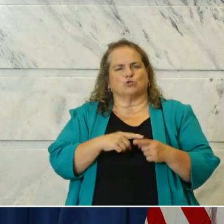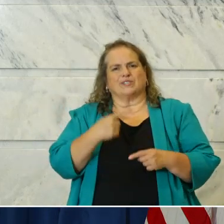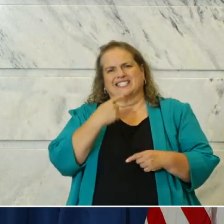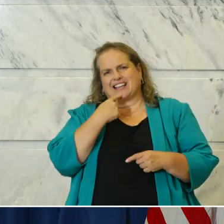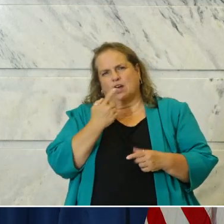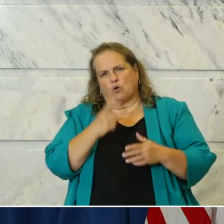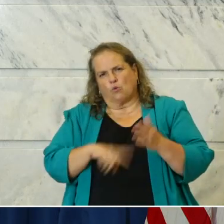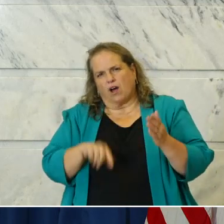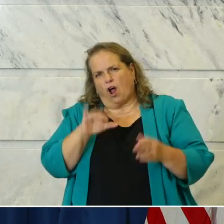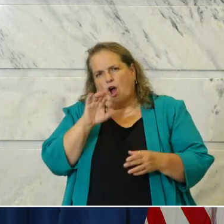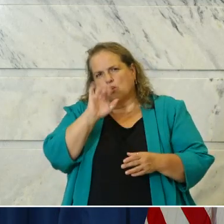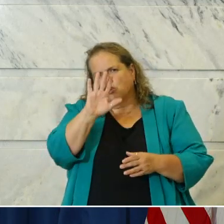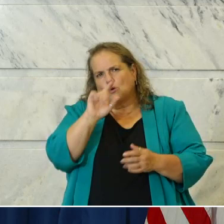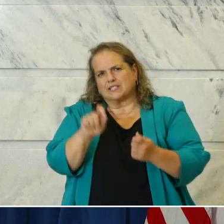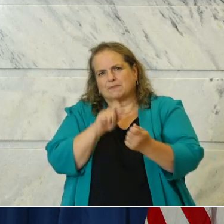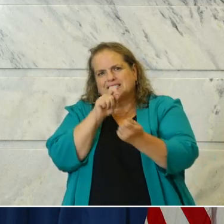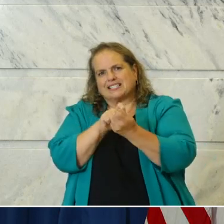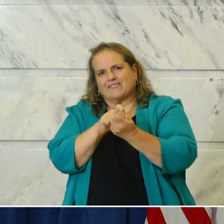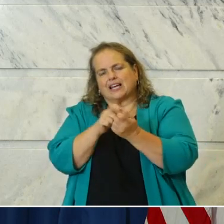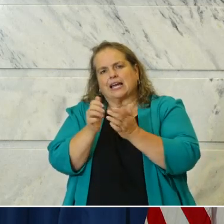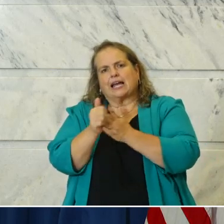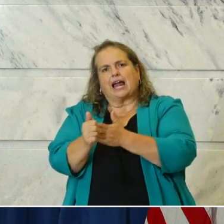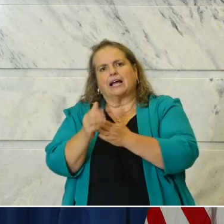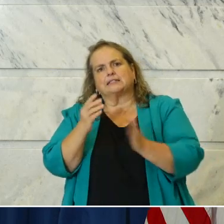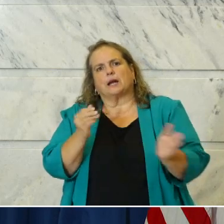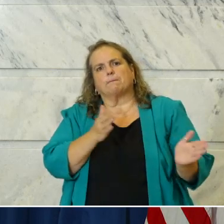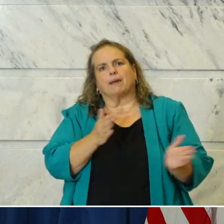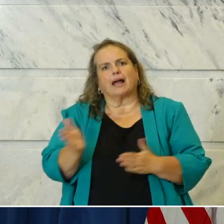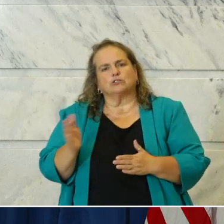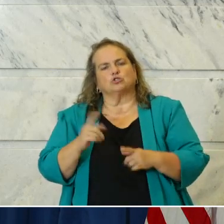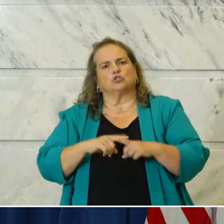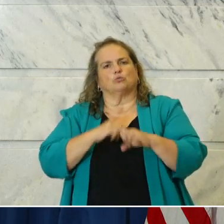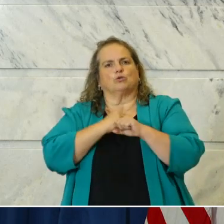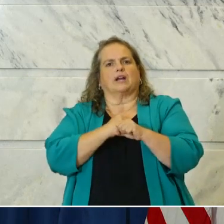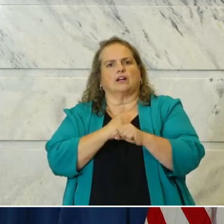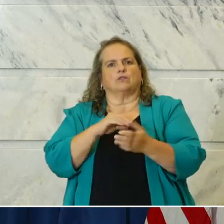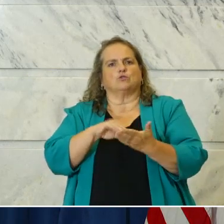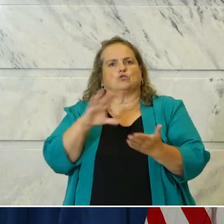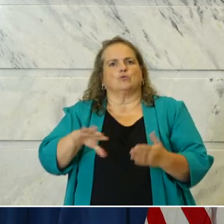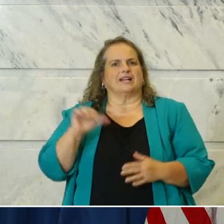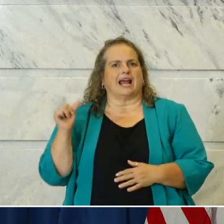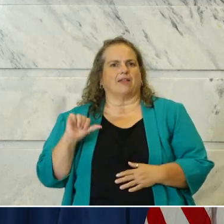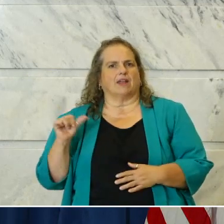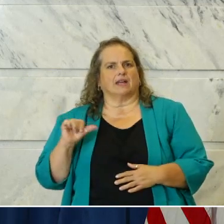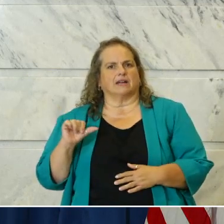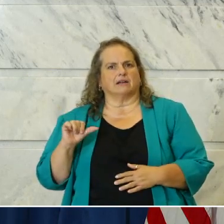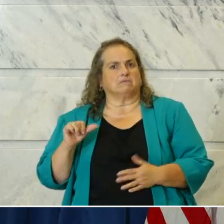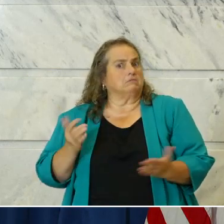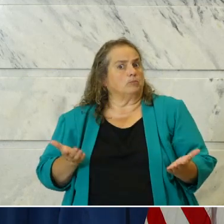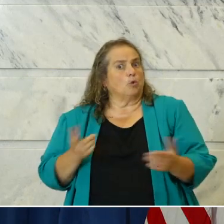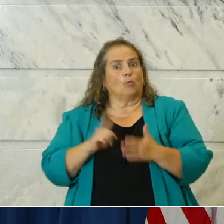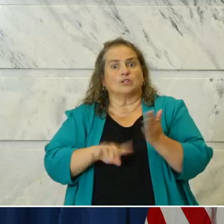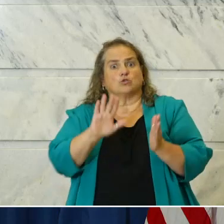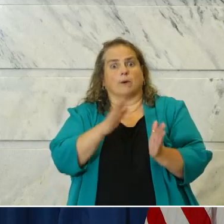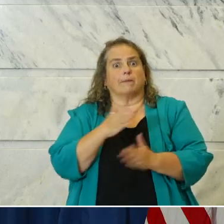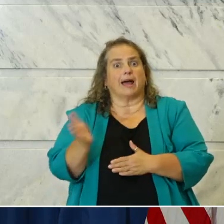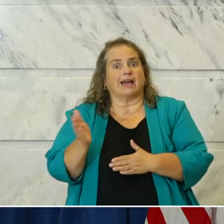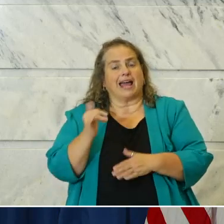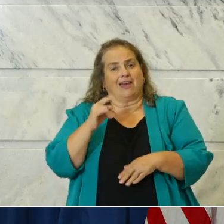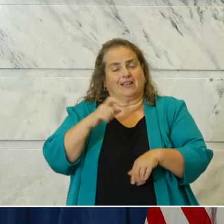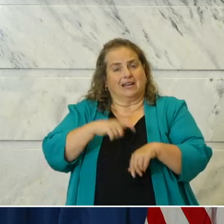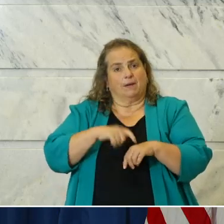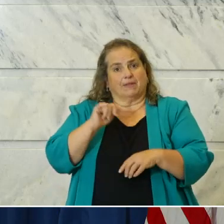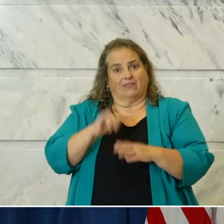what are your specific guidelines and plans to protect the student athletes? At a time when we have the SEC